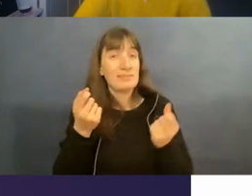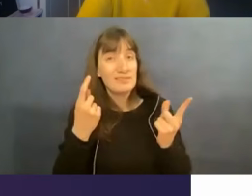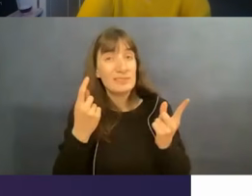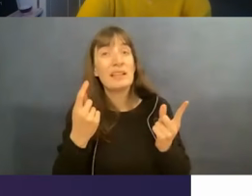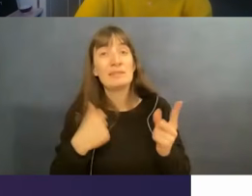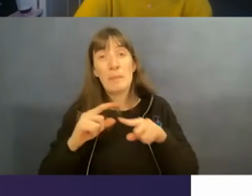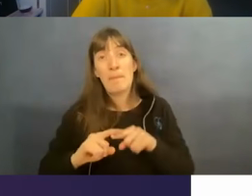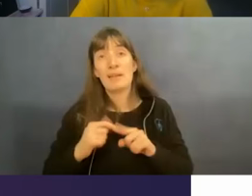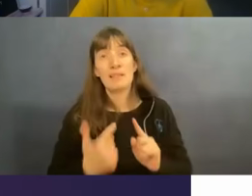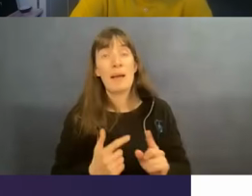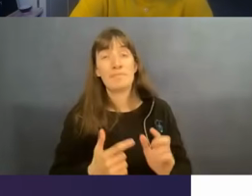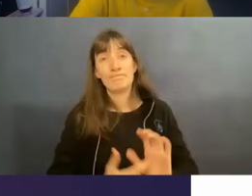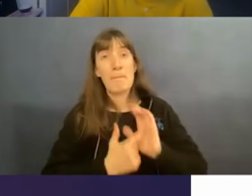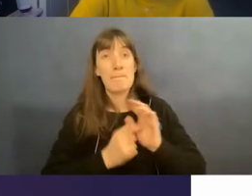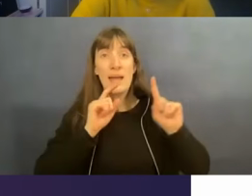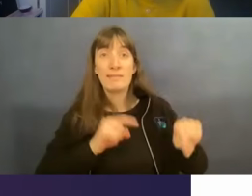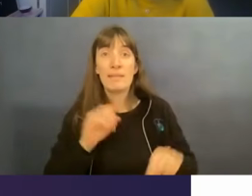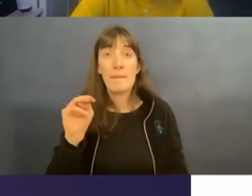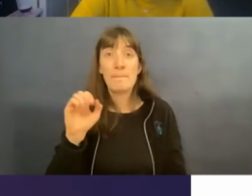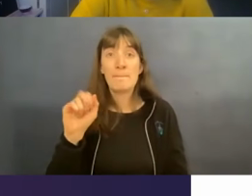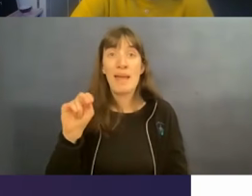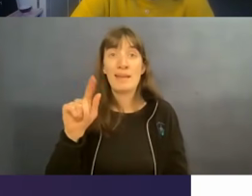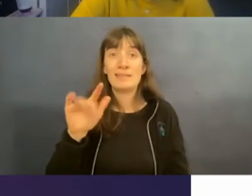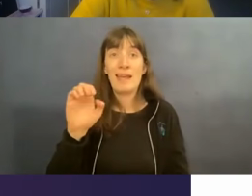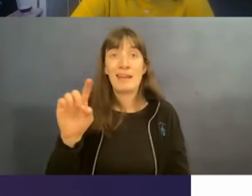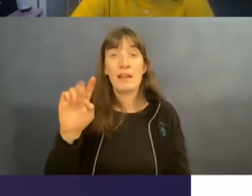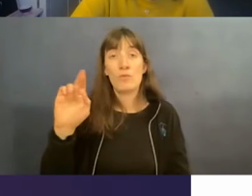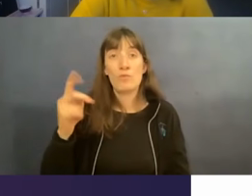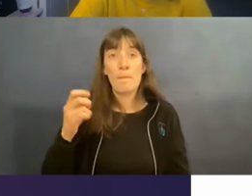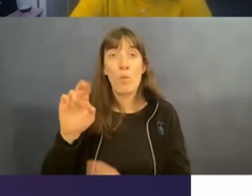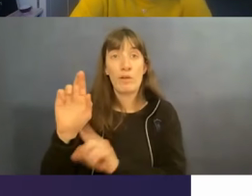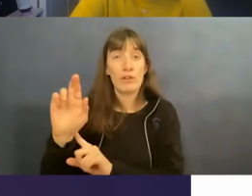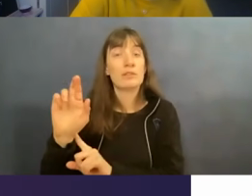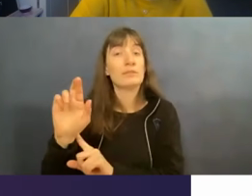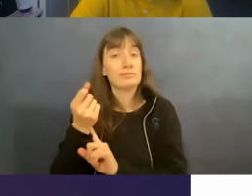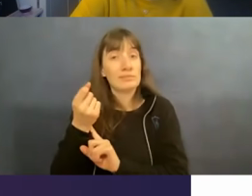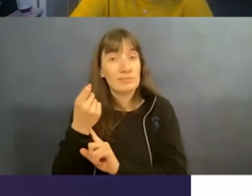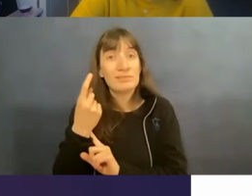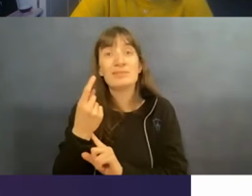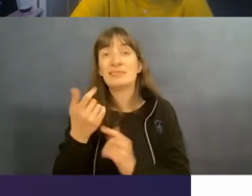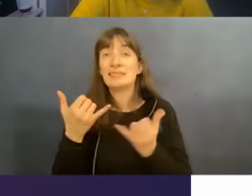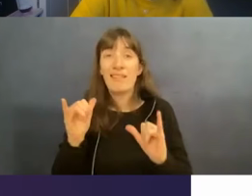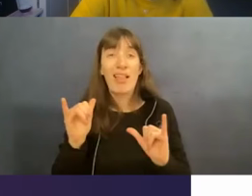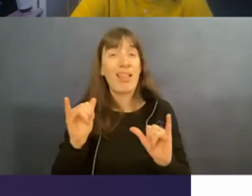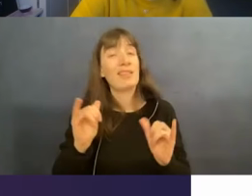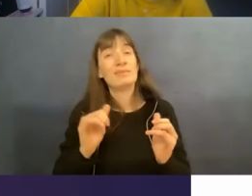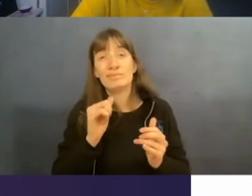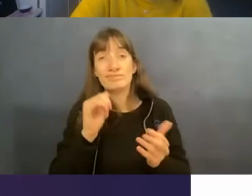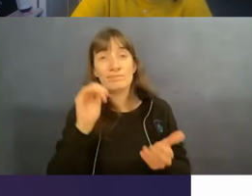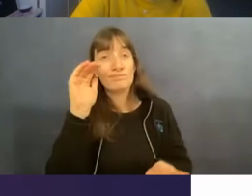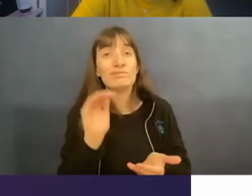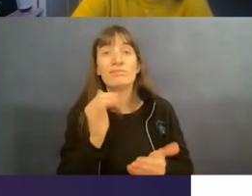assuming many of you are. And so a lot of them still go underreported as well too, but you'll see kind of